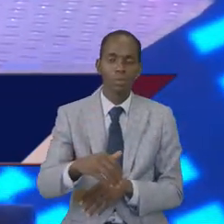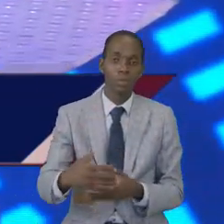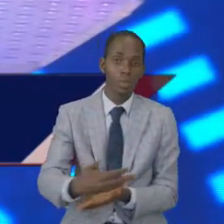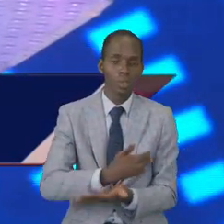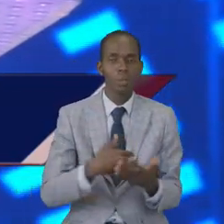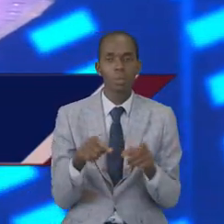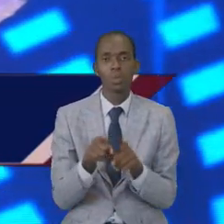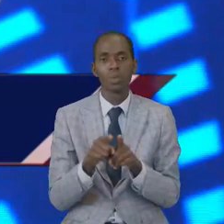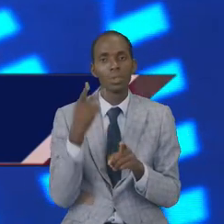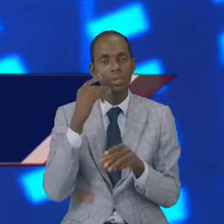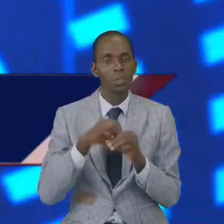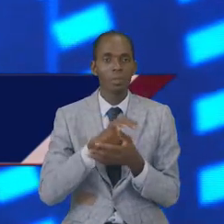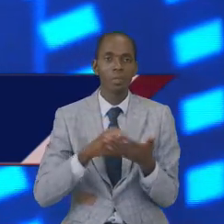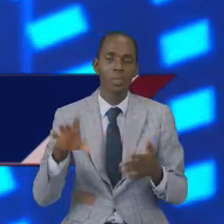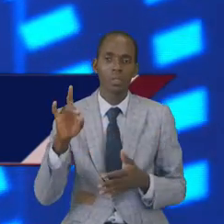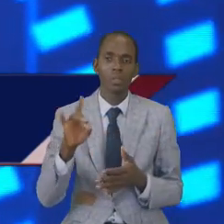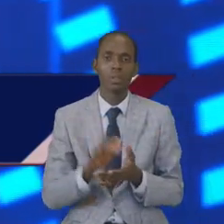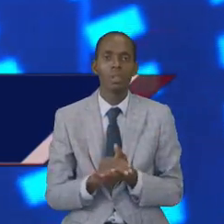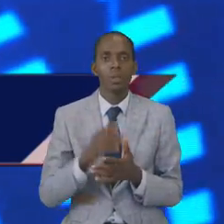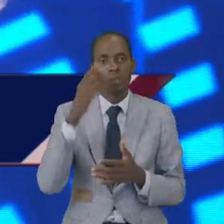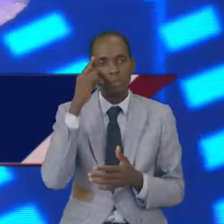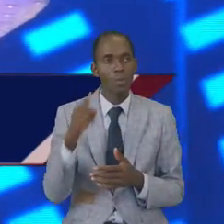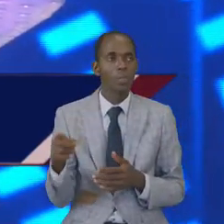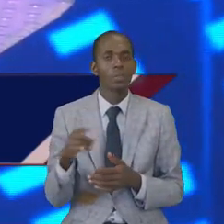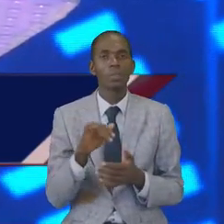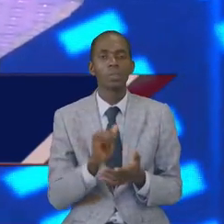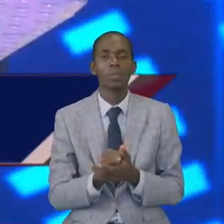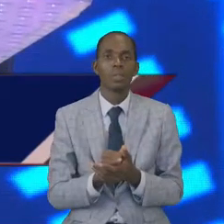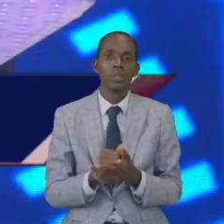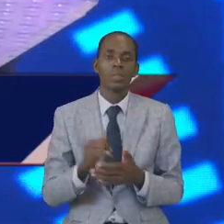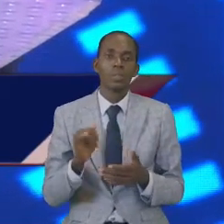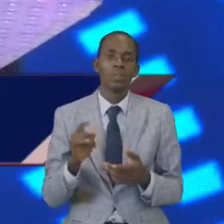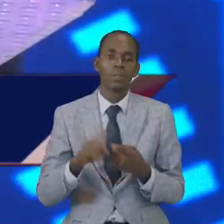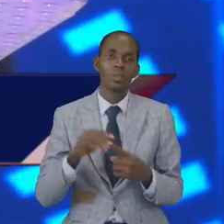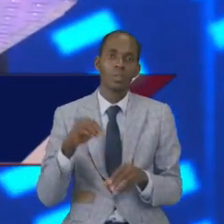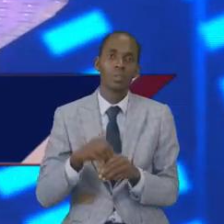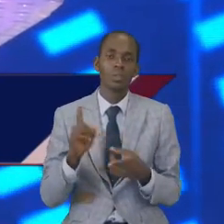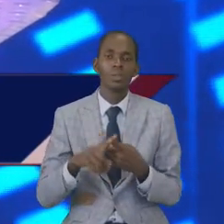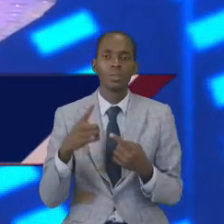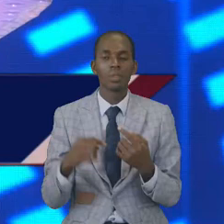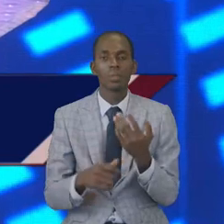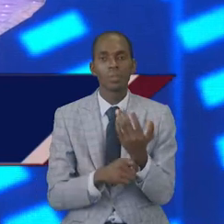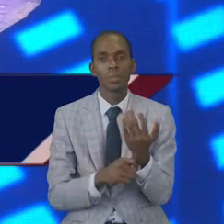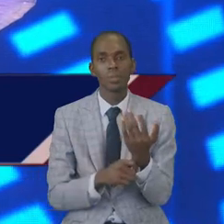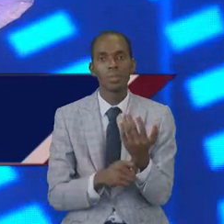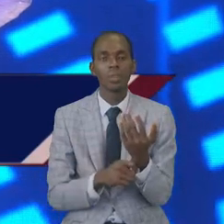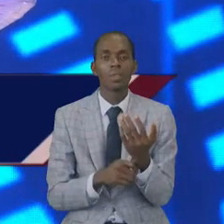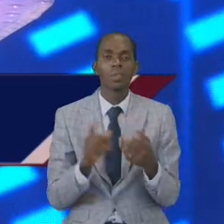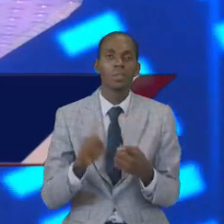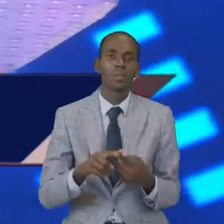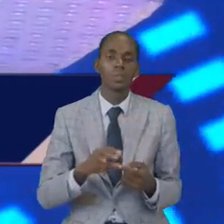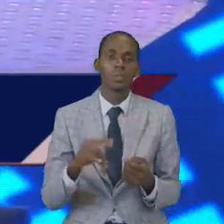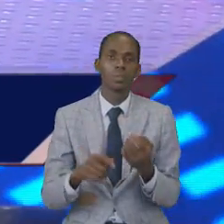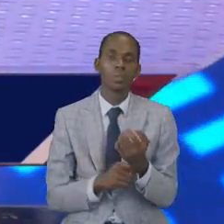8, it says in verse 8, for he that soweth to his flesh, to his flesh, to his flesh.